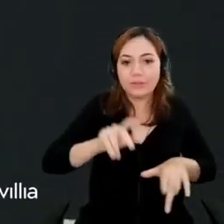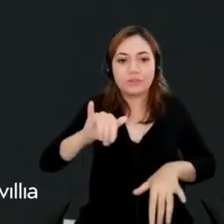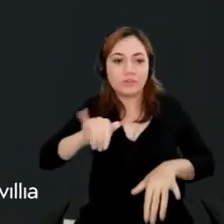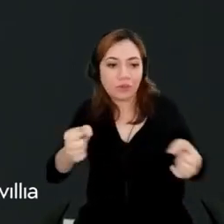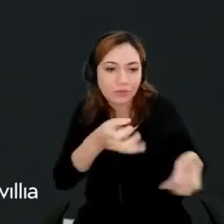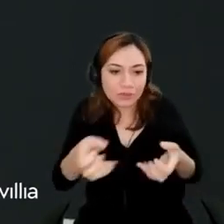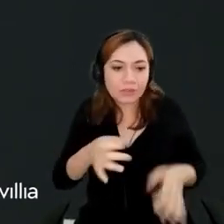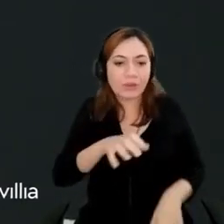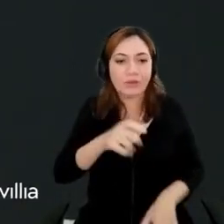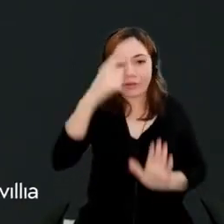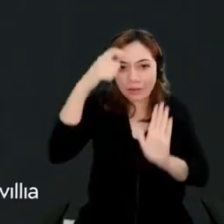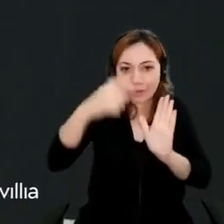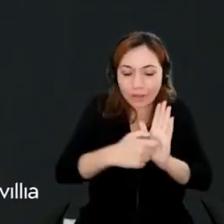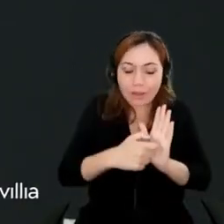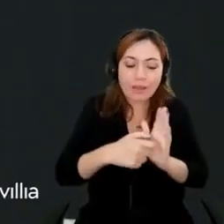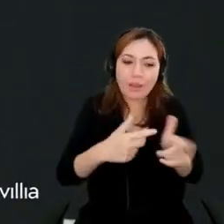really